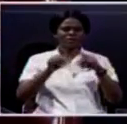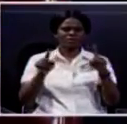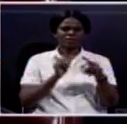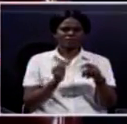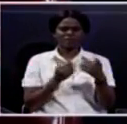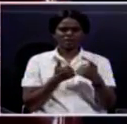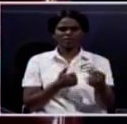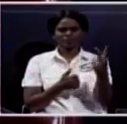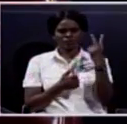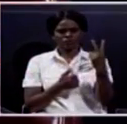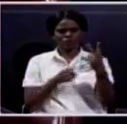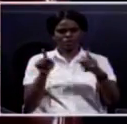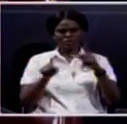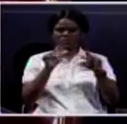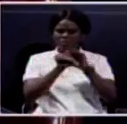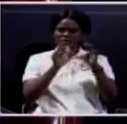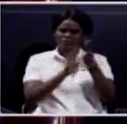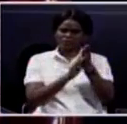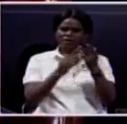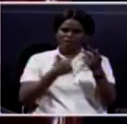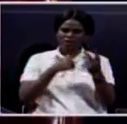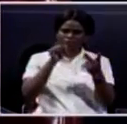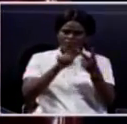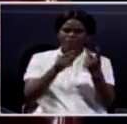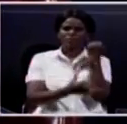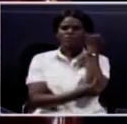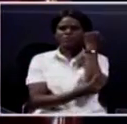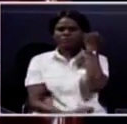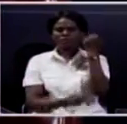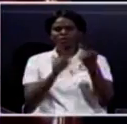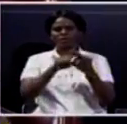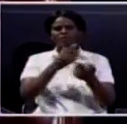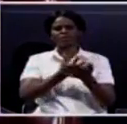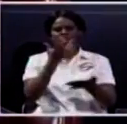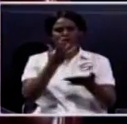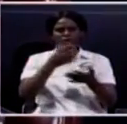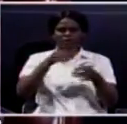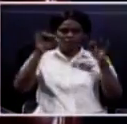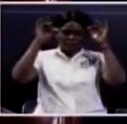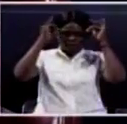have two categories of people in a particular school. We have the rich and the poor. And the poor, if they have a